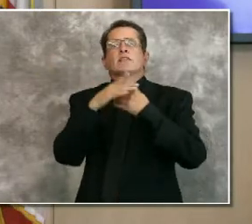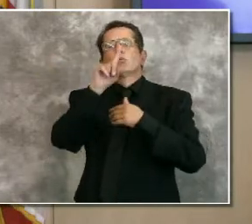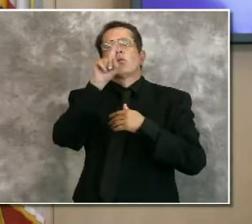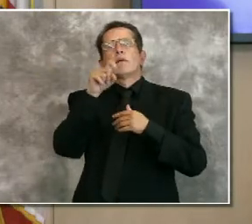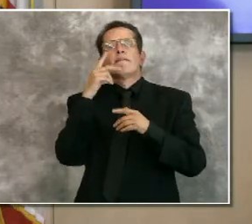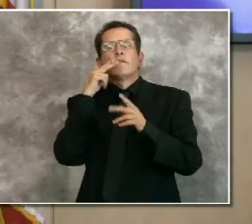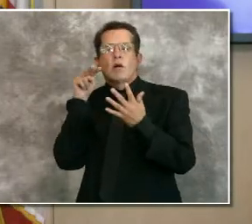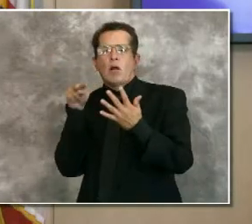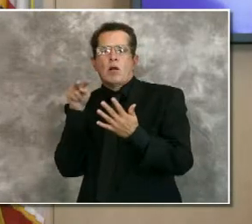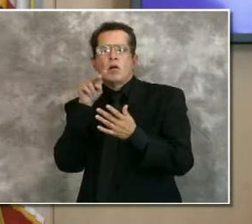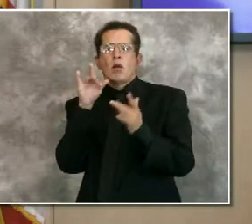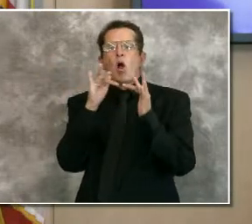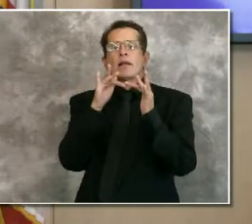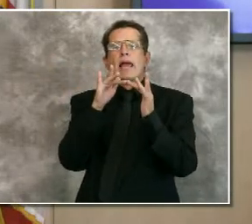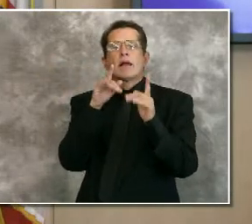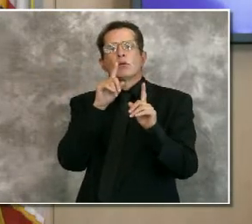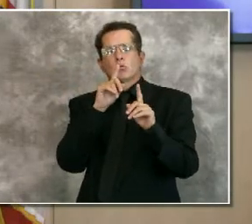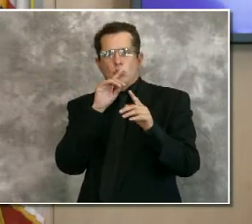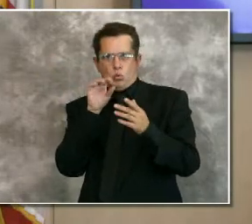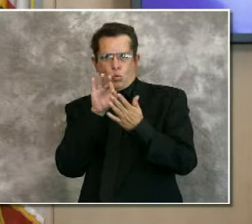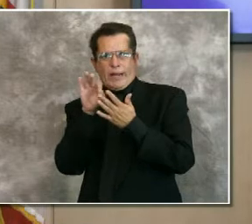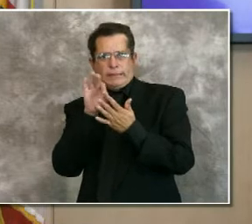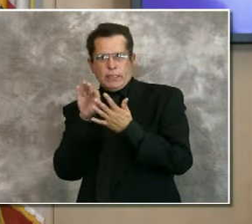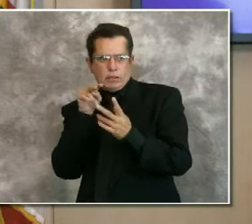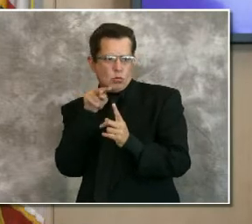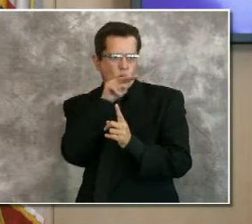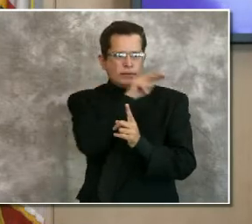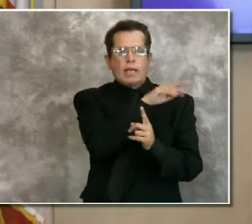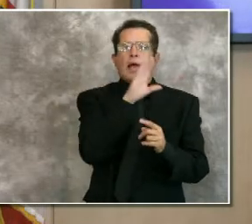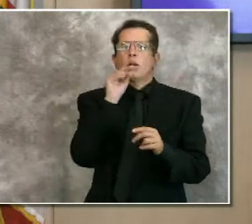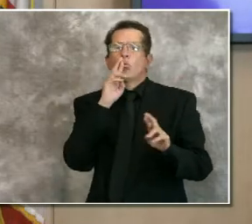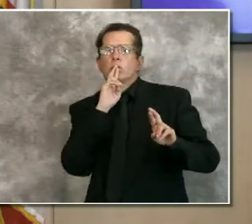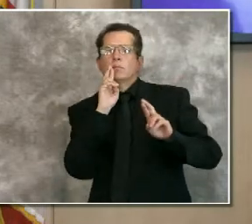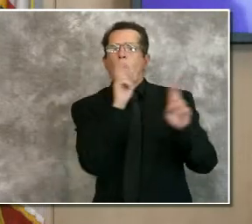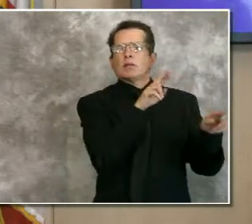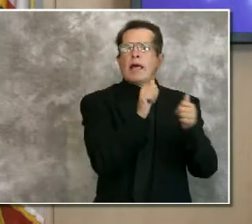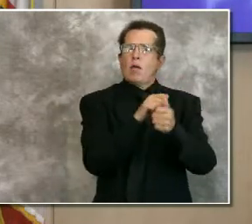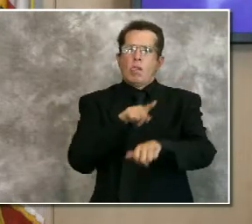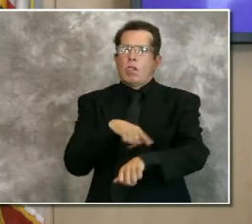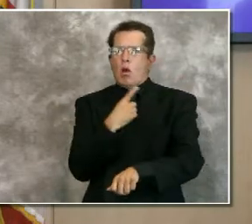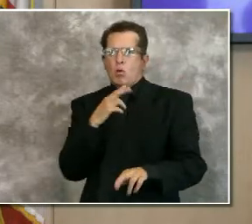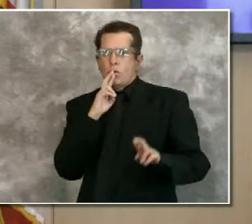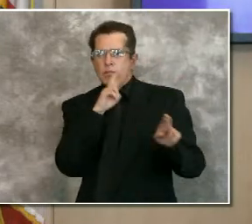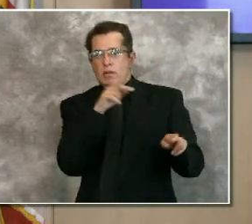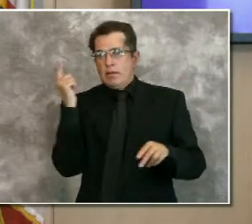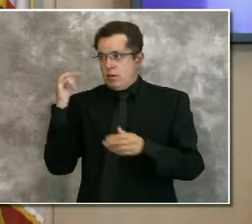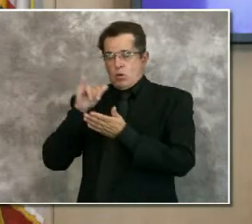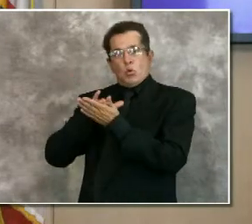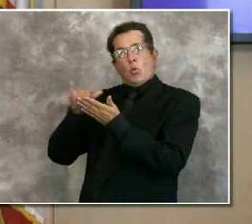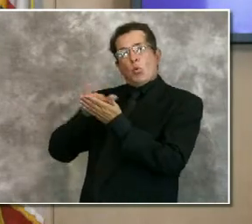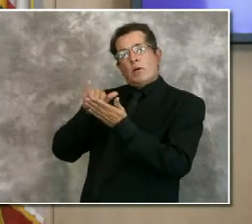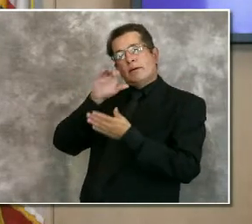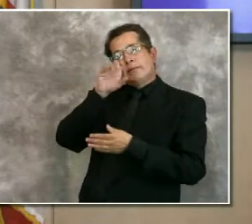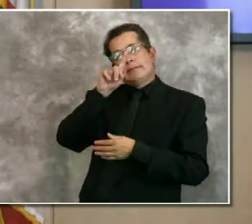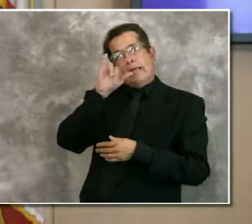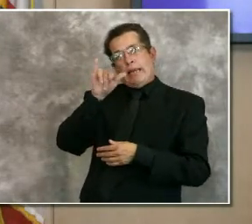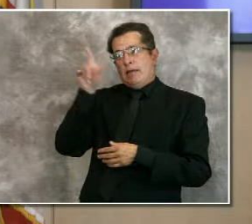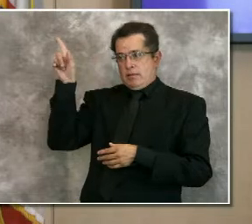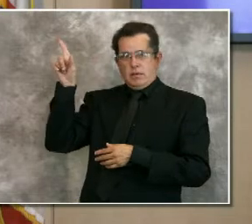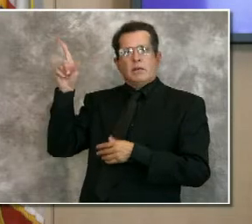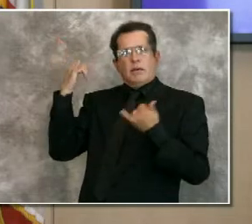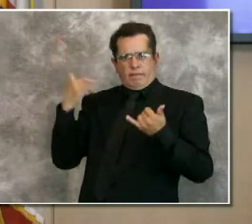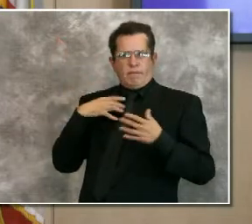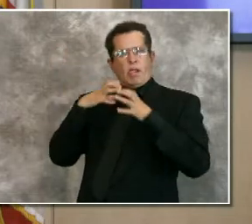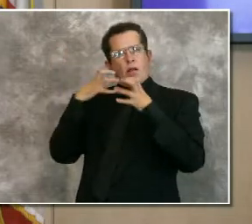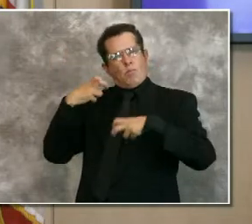contact tracing and response rate. So last week there was a report that New York City's contact tracing program was running into a lot of